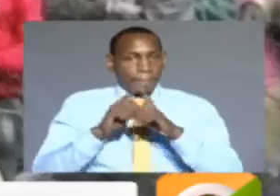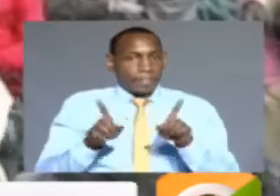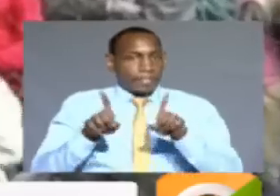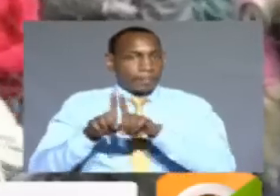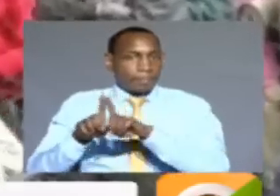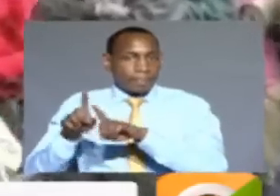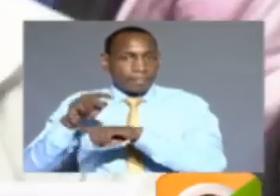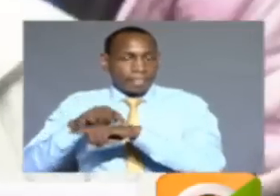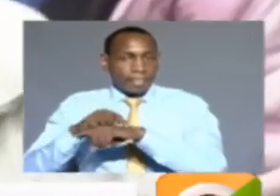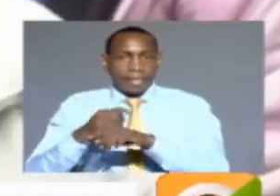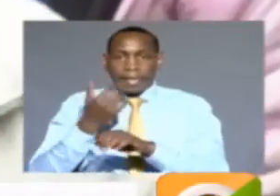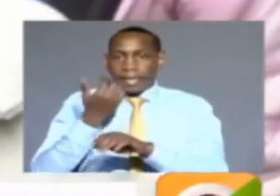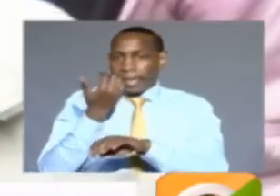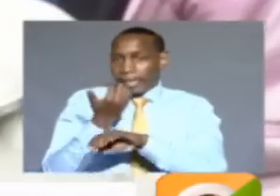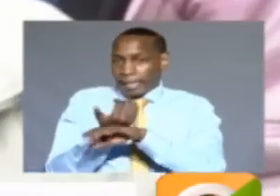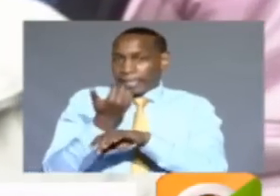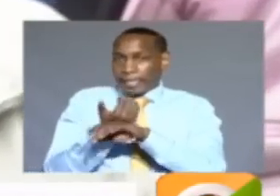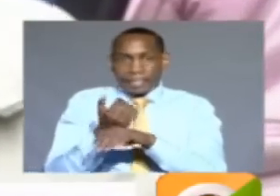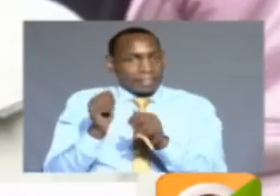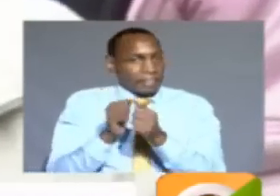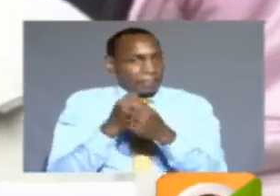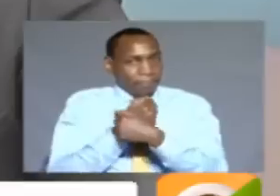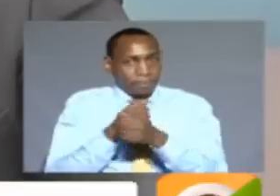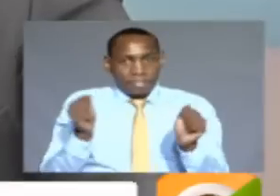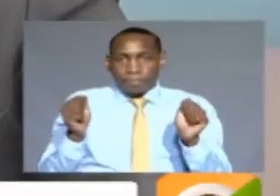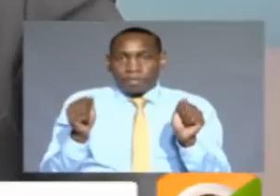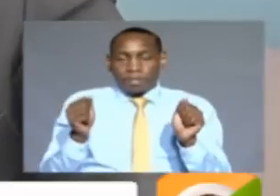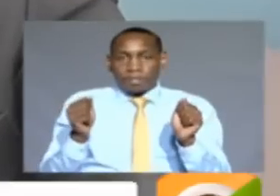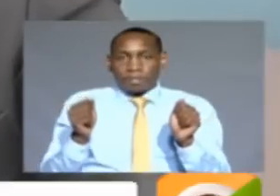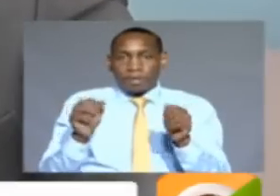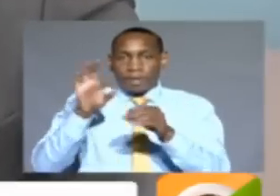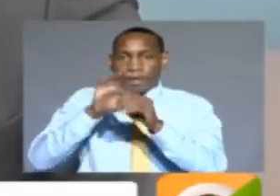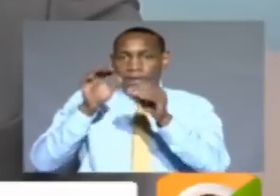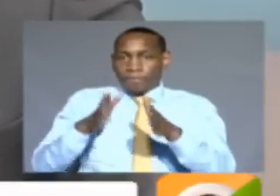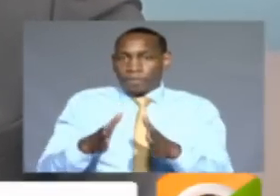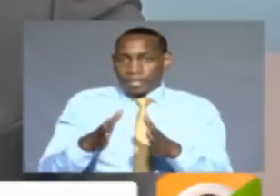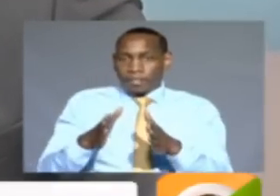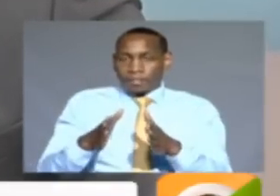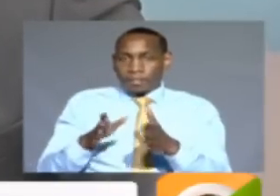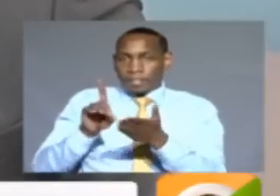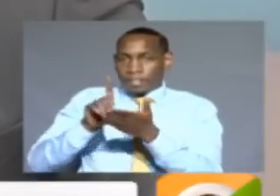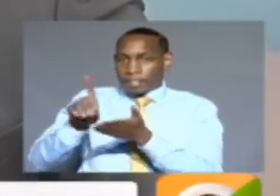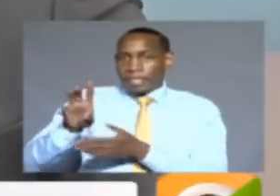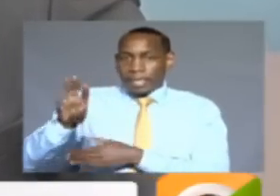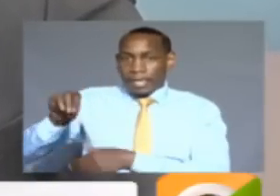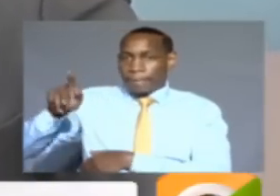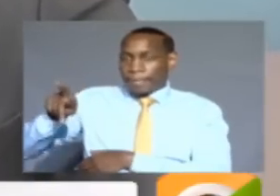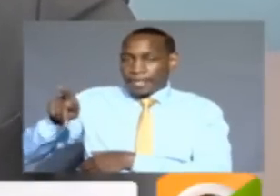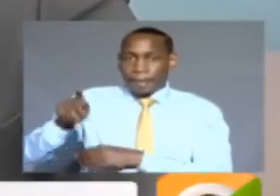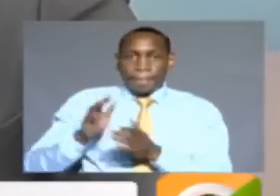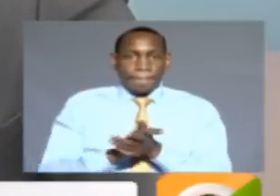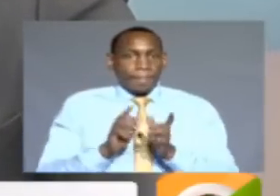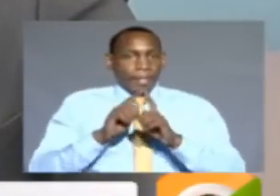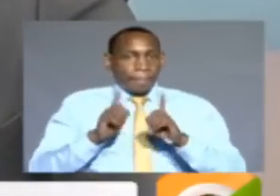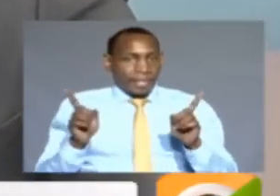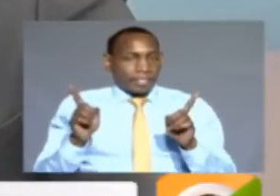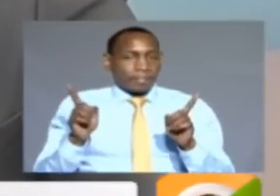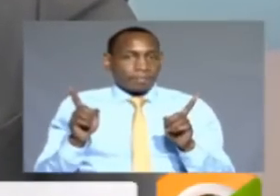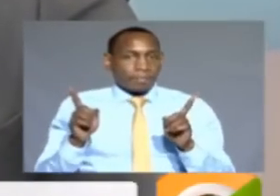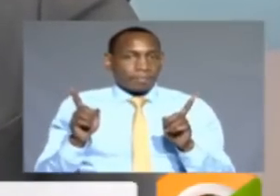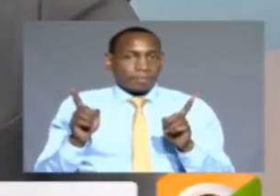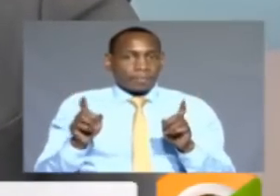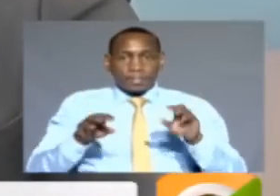same time, it also made it very, very difficult for the electorate to deal with their errant members of parliament. But Linus,